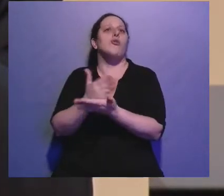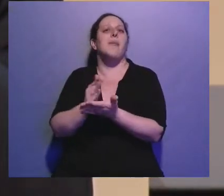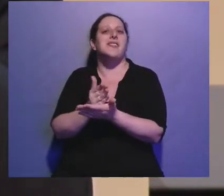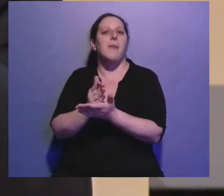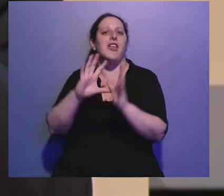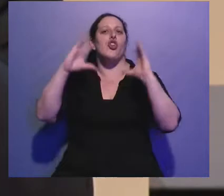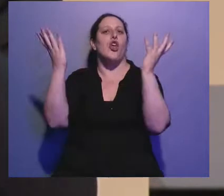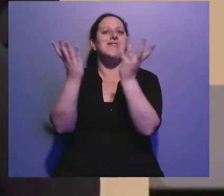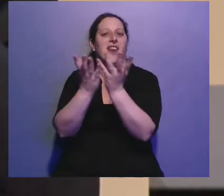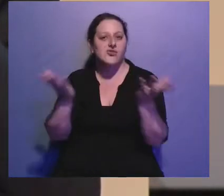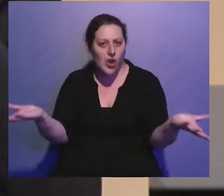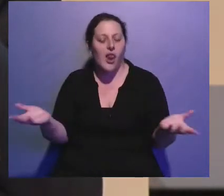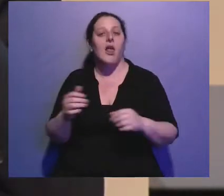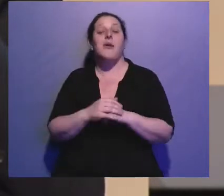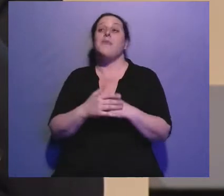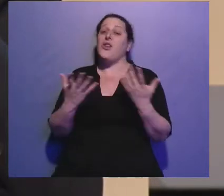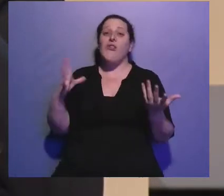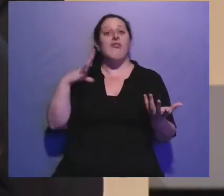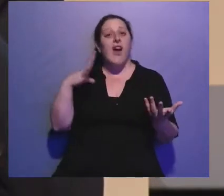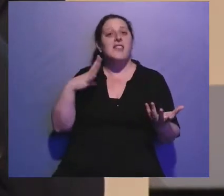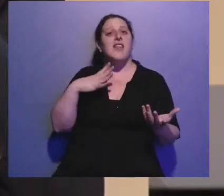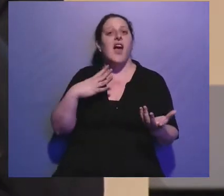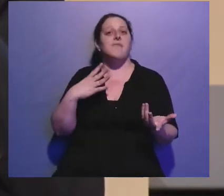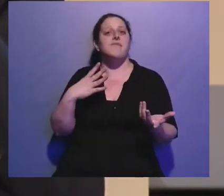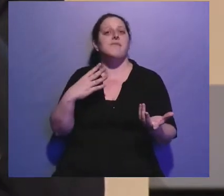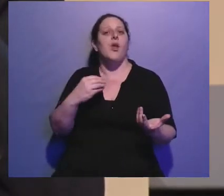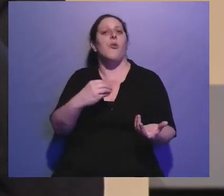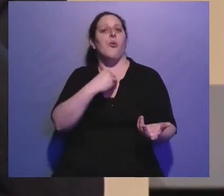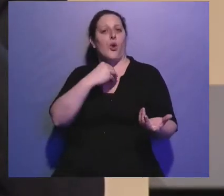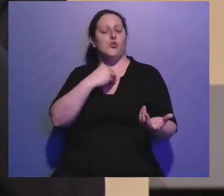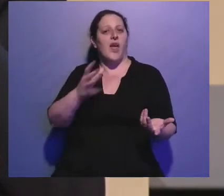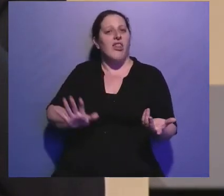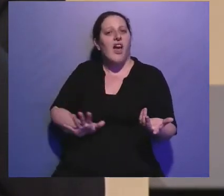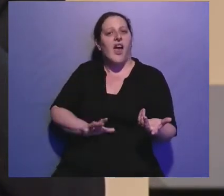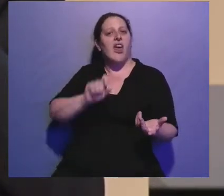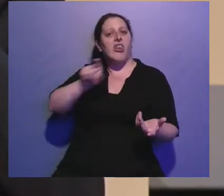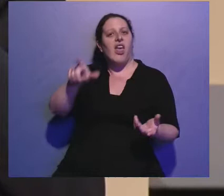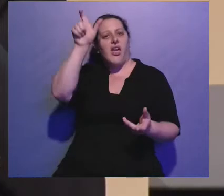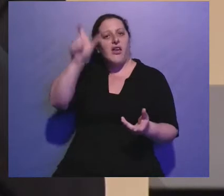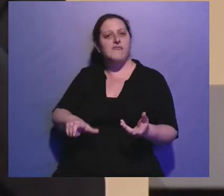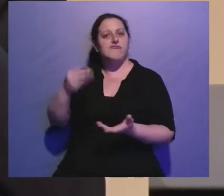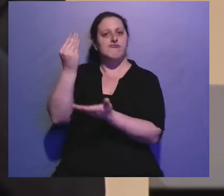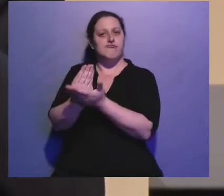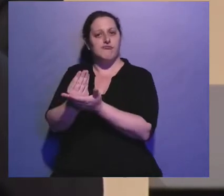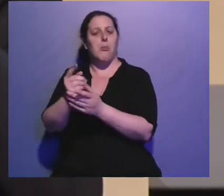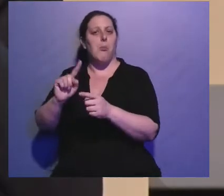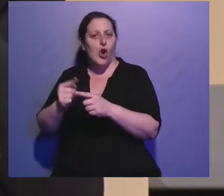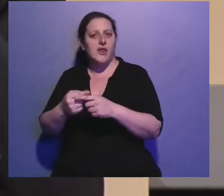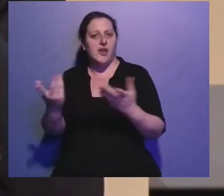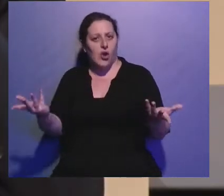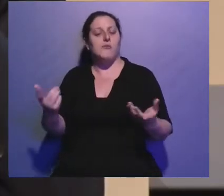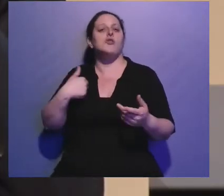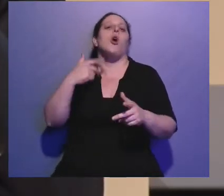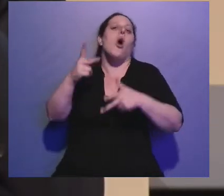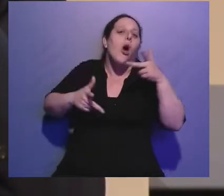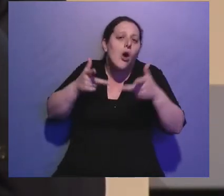we have an international department in our government. But at that time, we didn't have the political will to put it into practice.